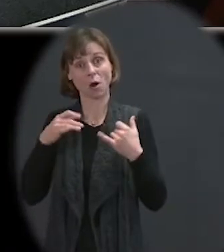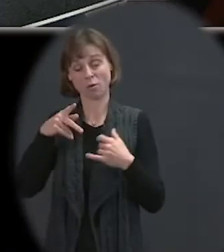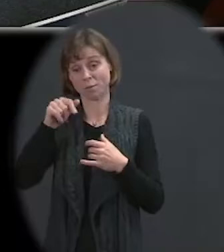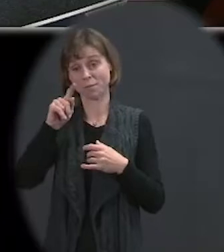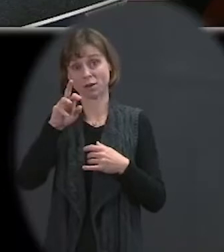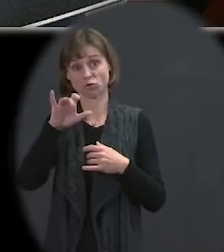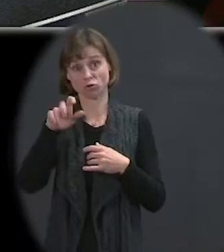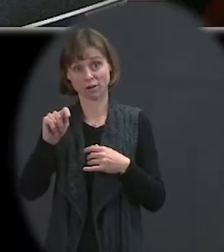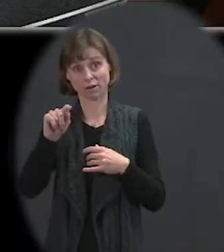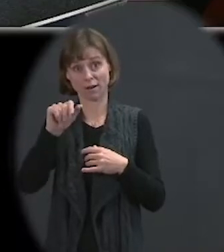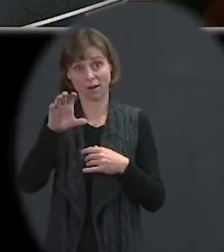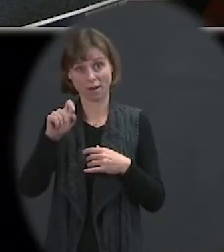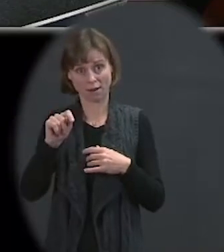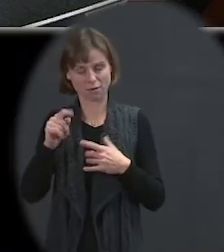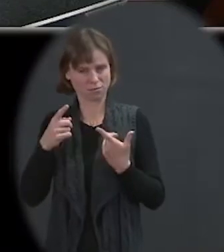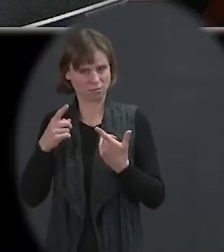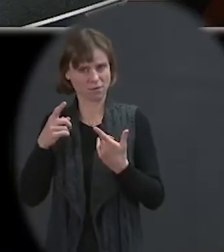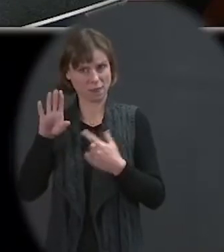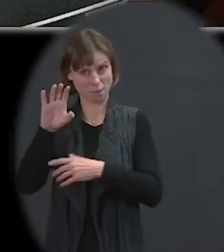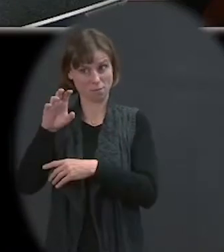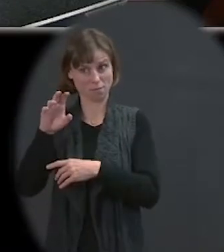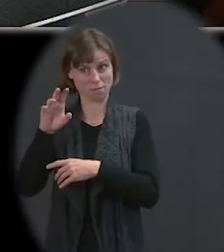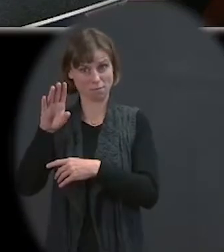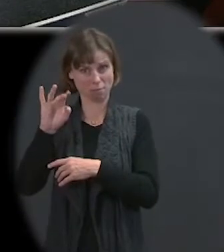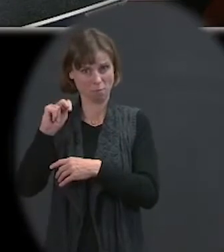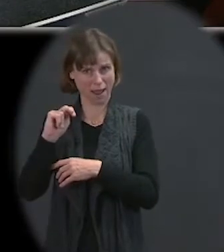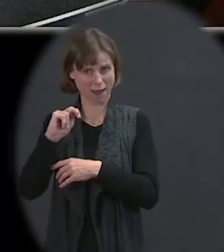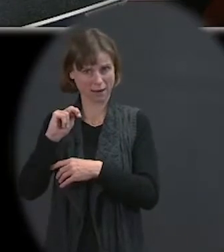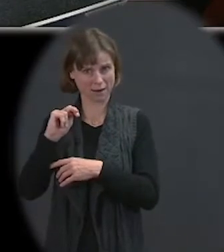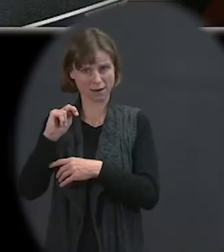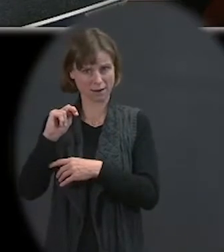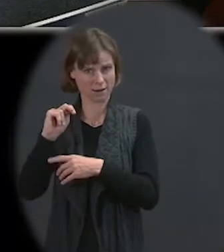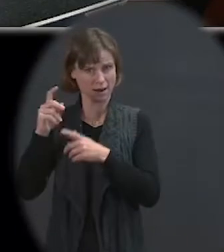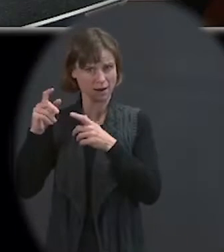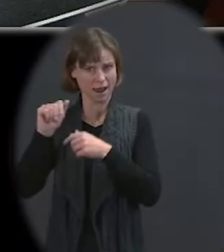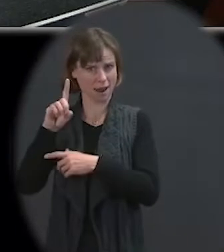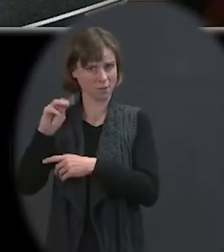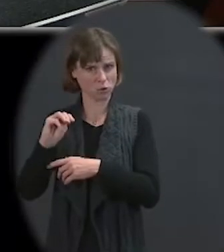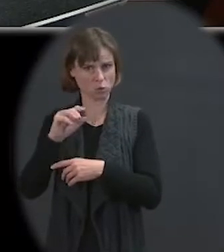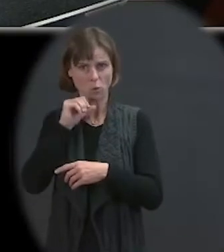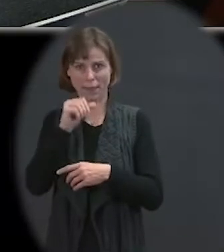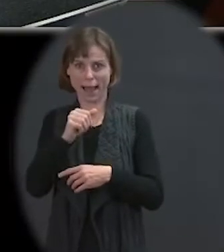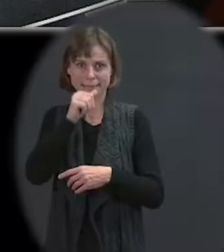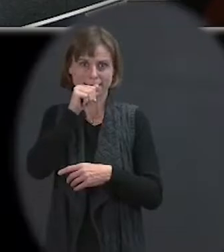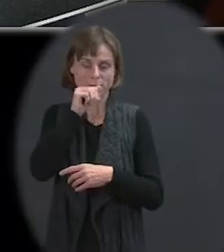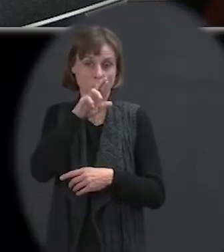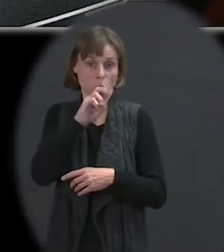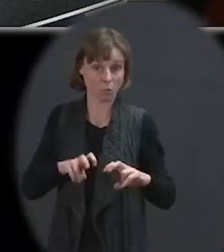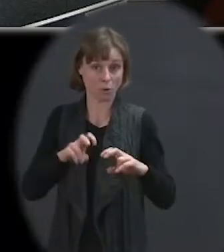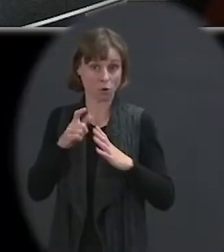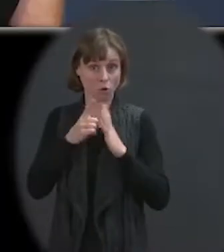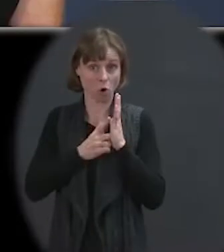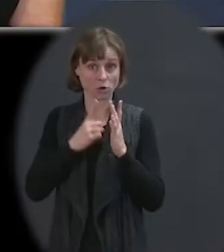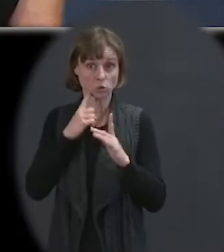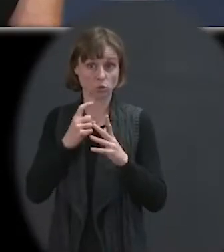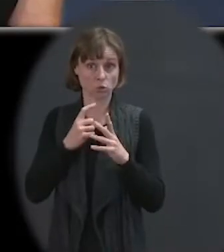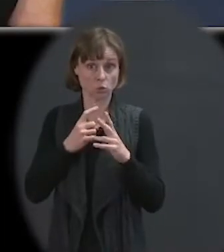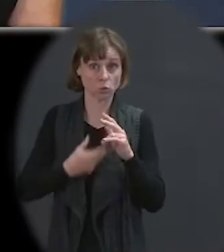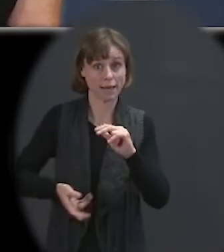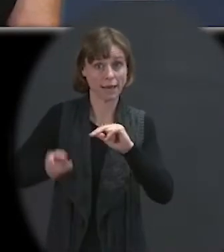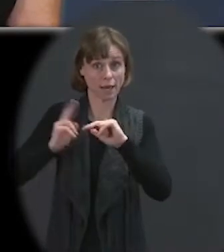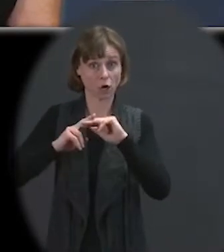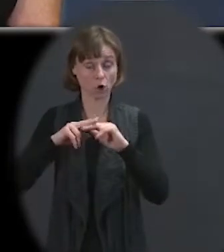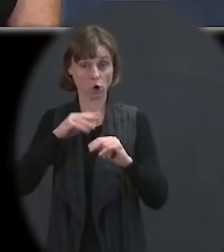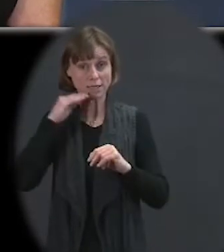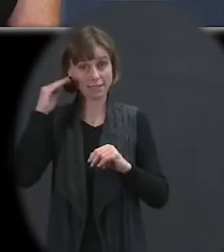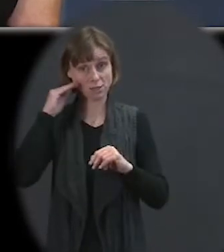records. Is the Biden administration committed to not secretly reinterpreting laws to expand domestic surveillance? I think the president's